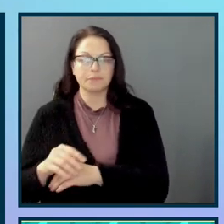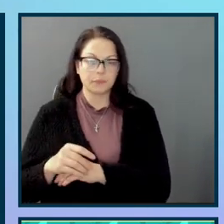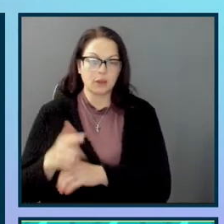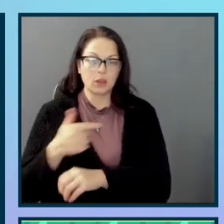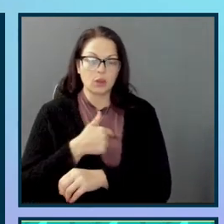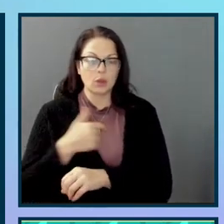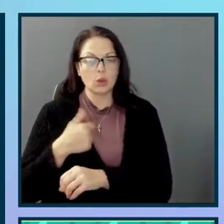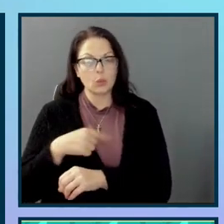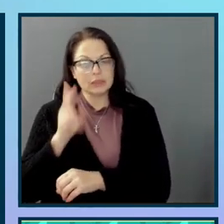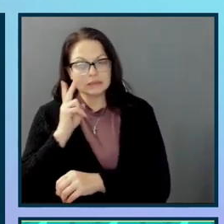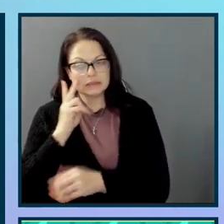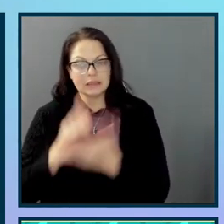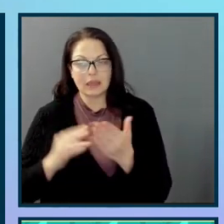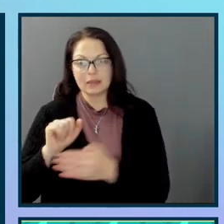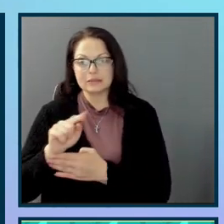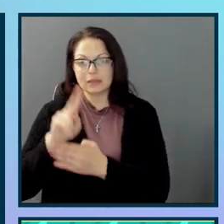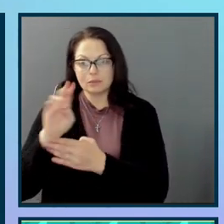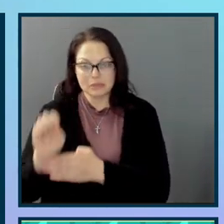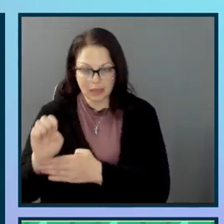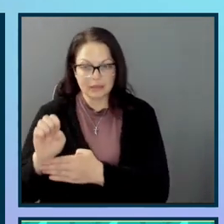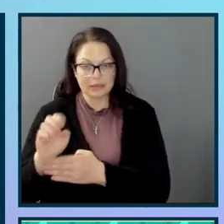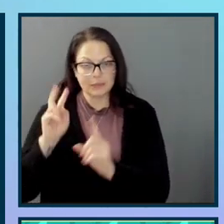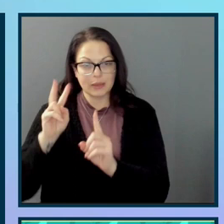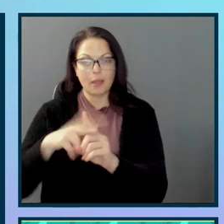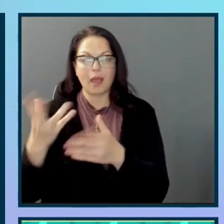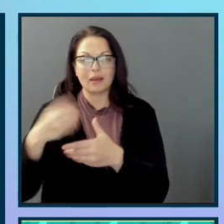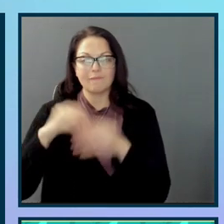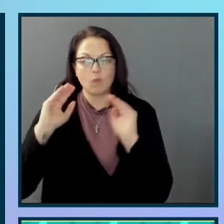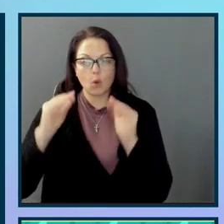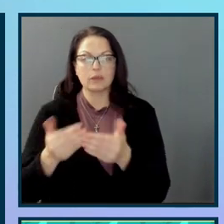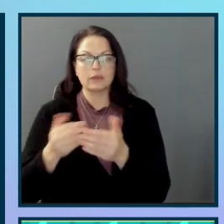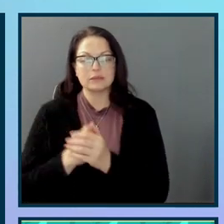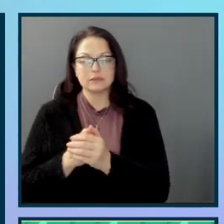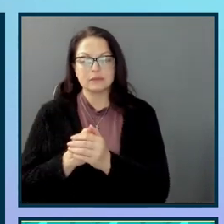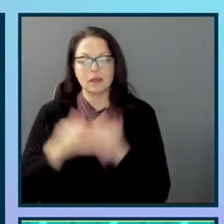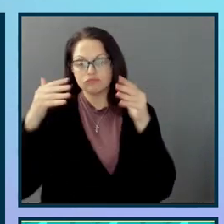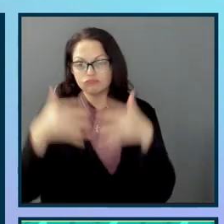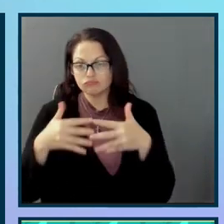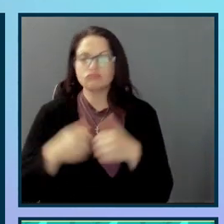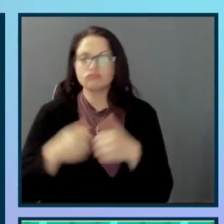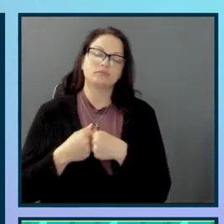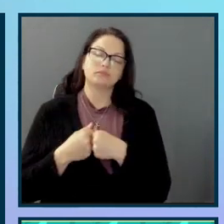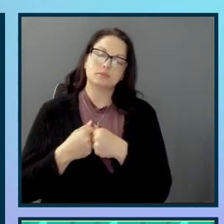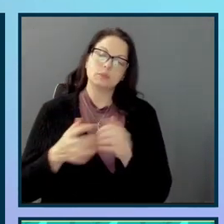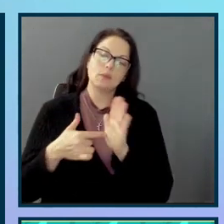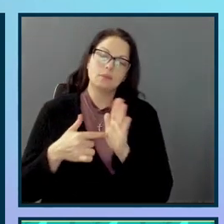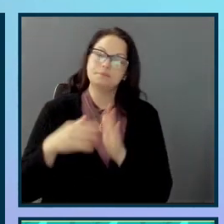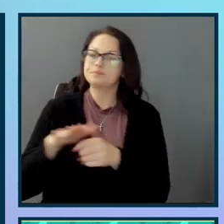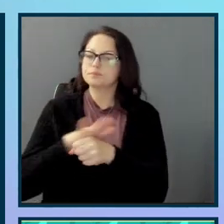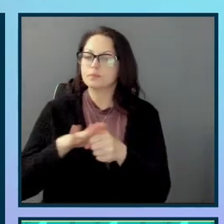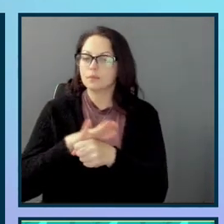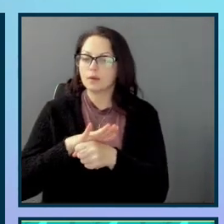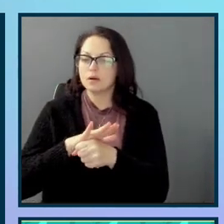that some styling is being applied on focus. Unfortunately, though, it's the outline property and it's being set to none, which